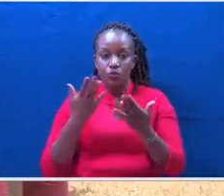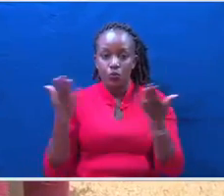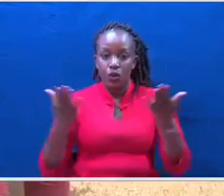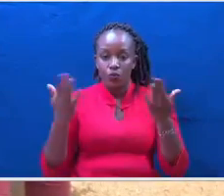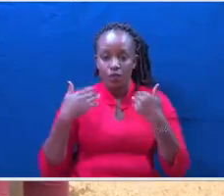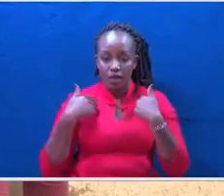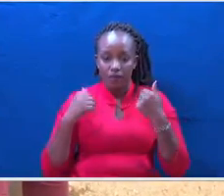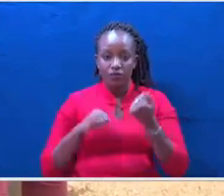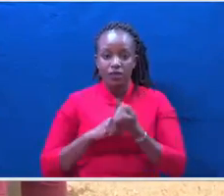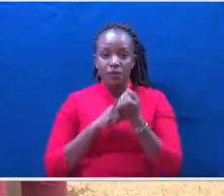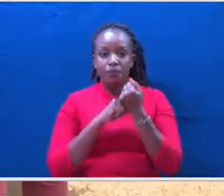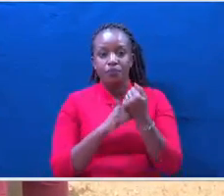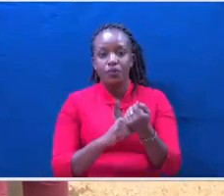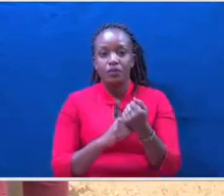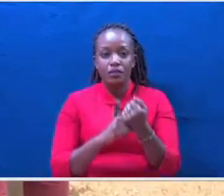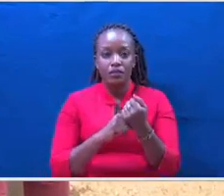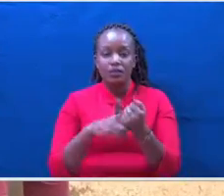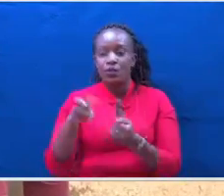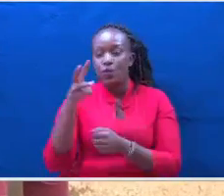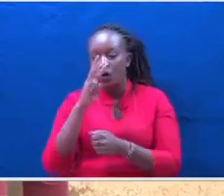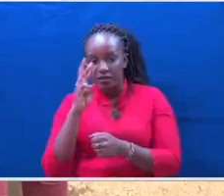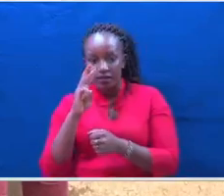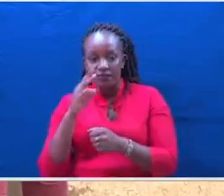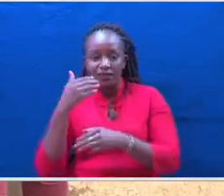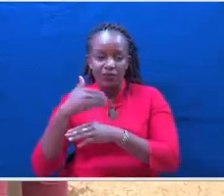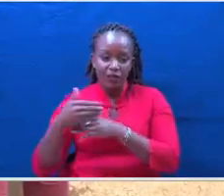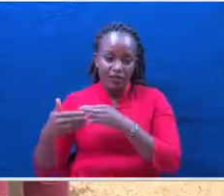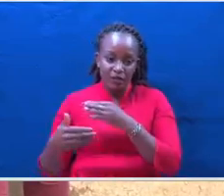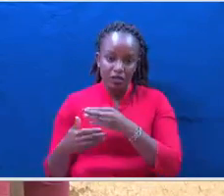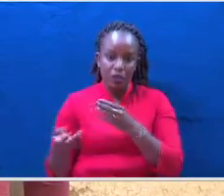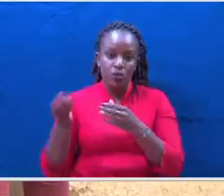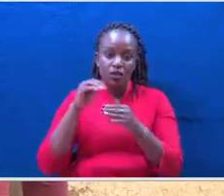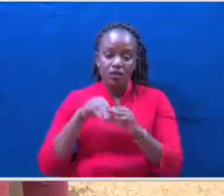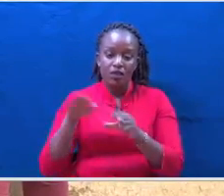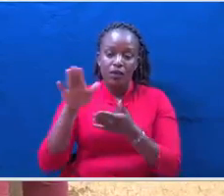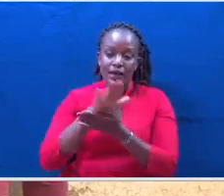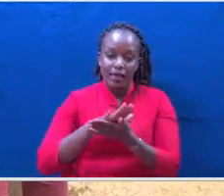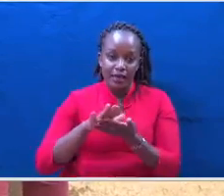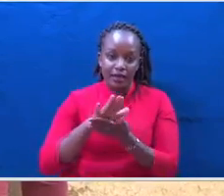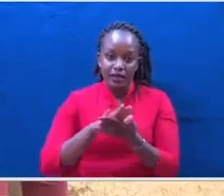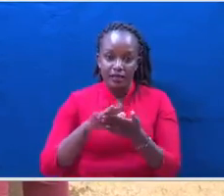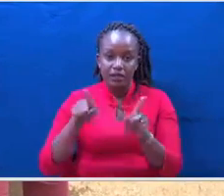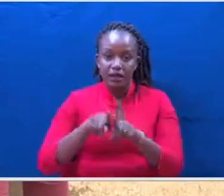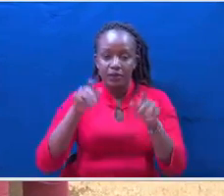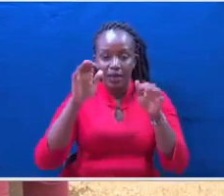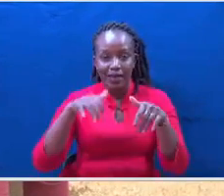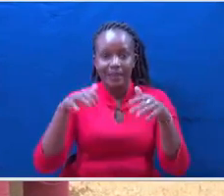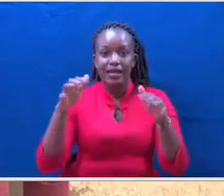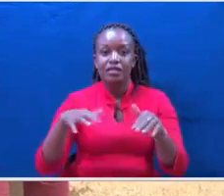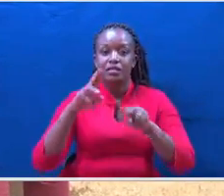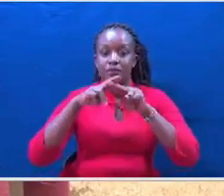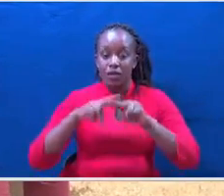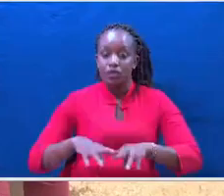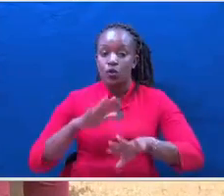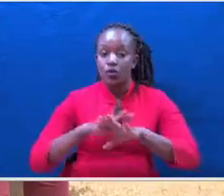pillars like health, education, water, infrastructure within our surrounding communities, as well as agriculture, depends on the